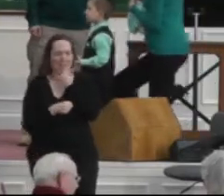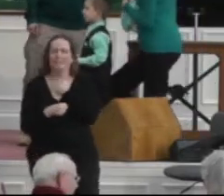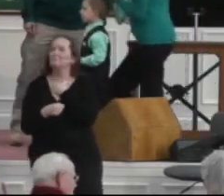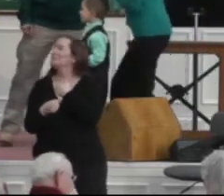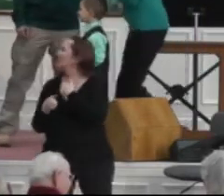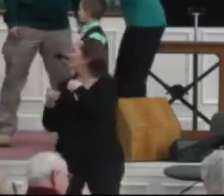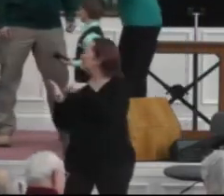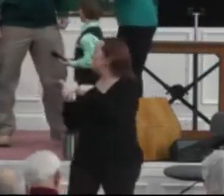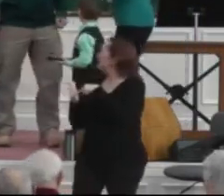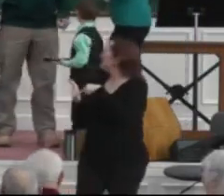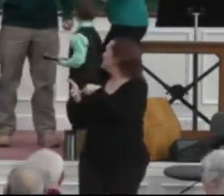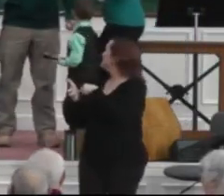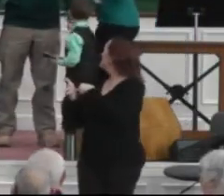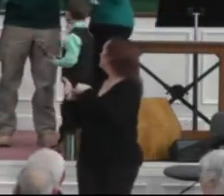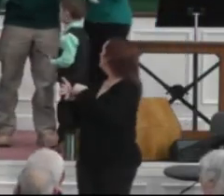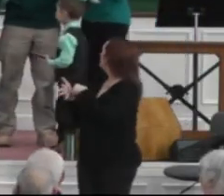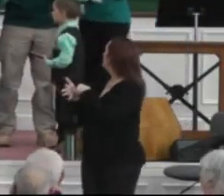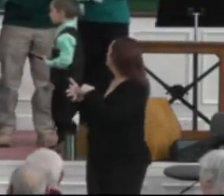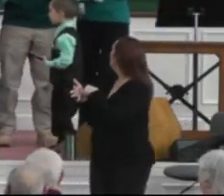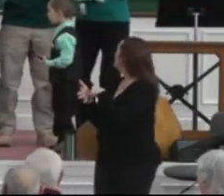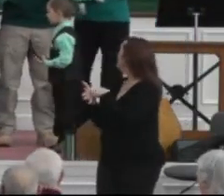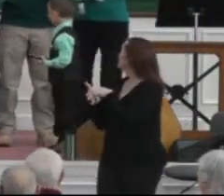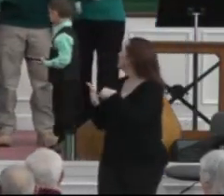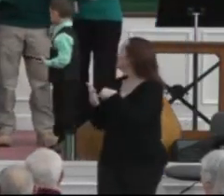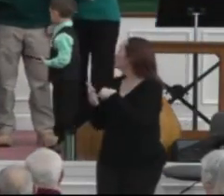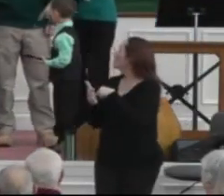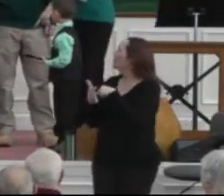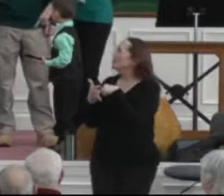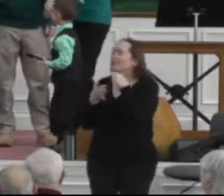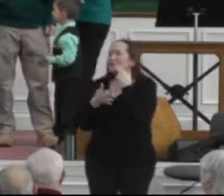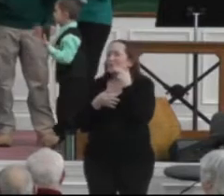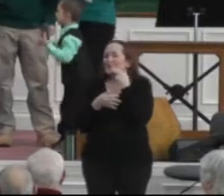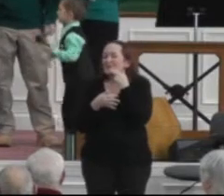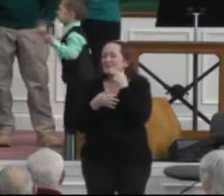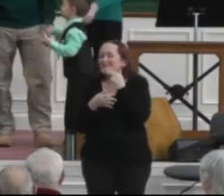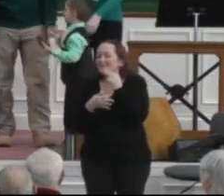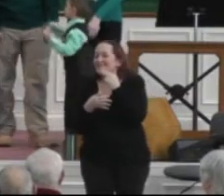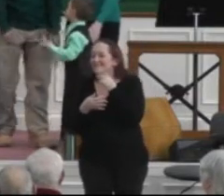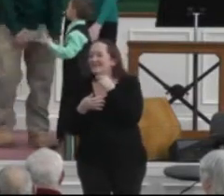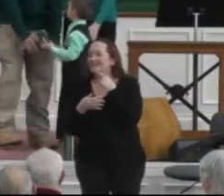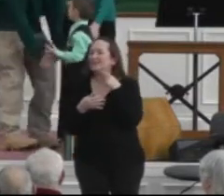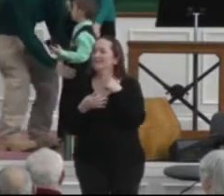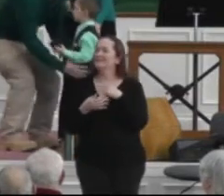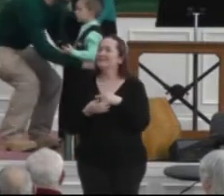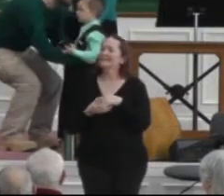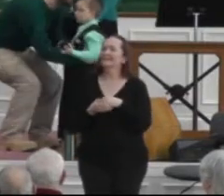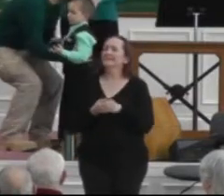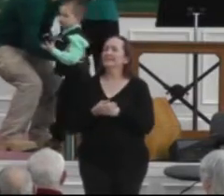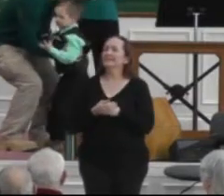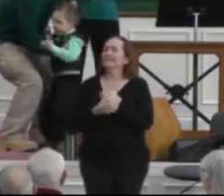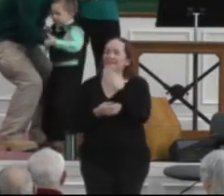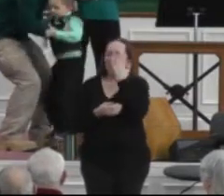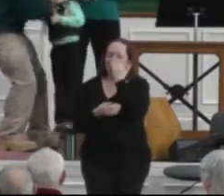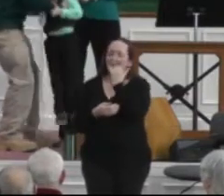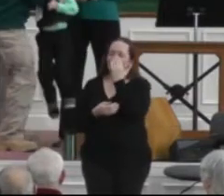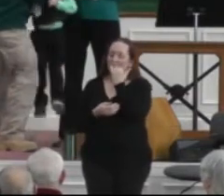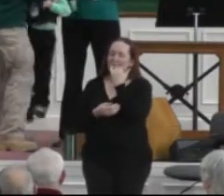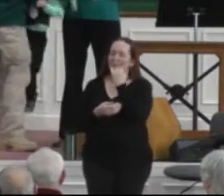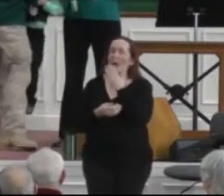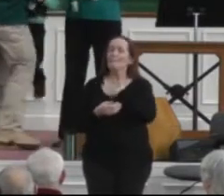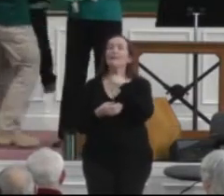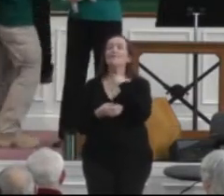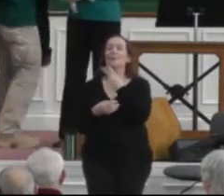This cute little thing here, sleeping away. She likes my voice. Puts her to sleep every